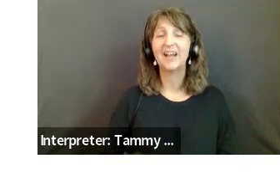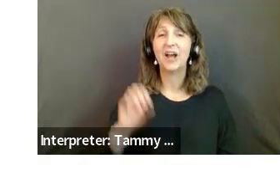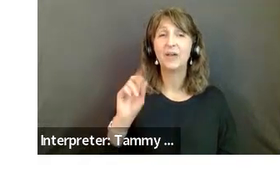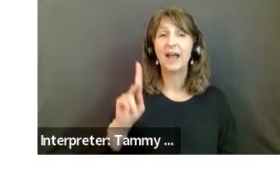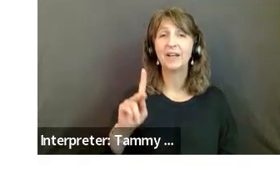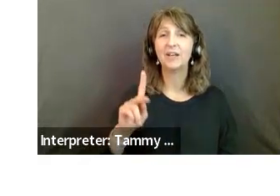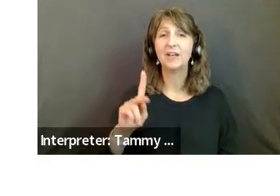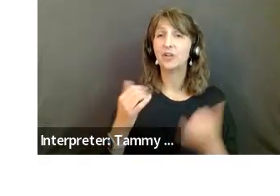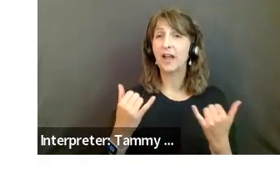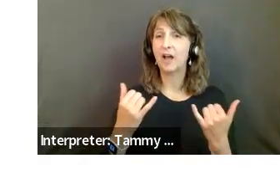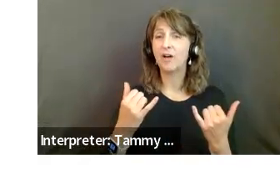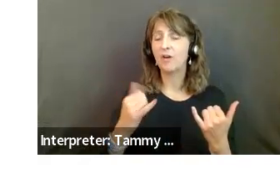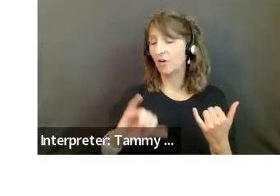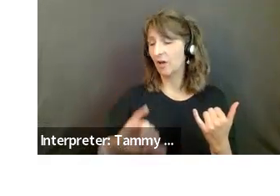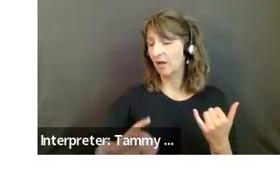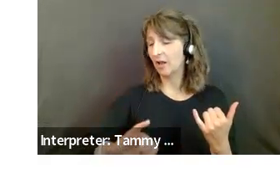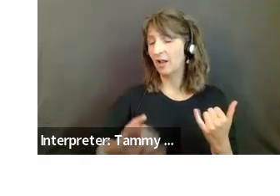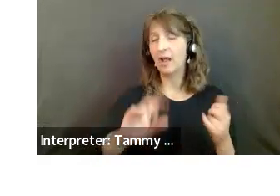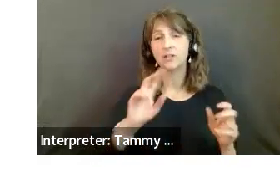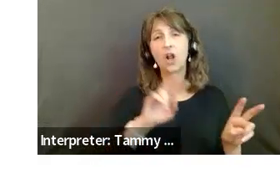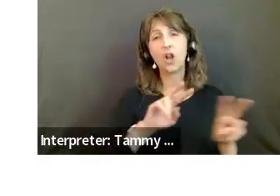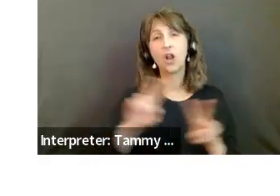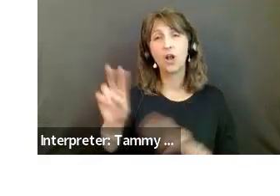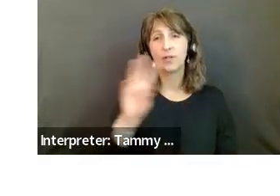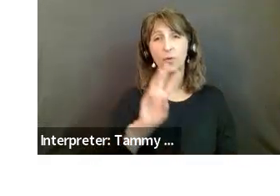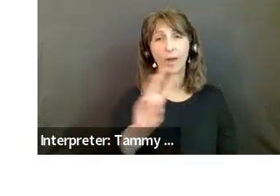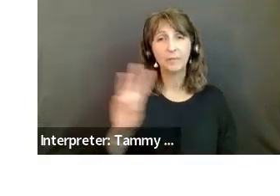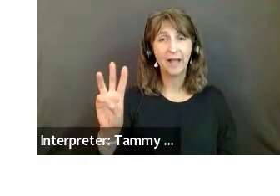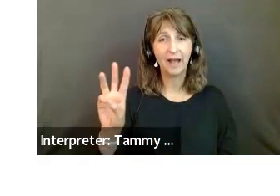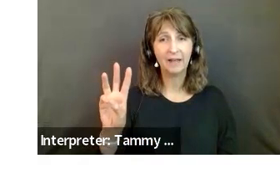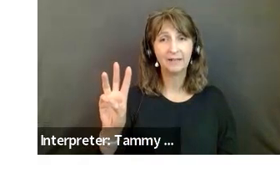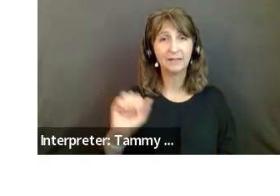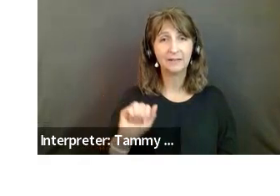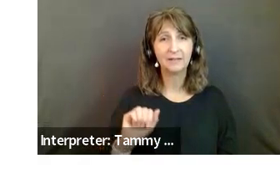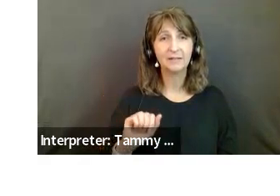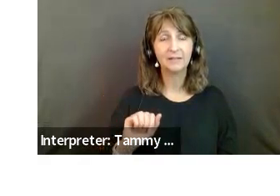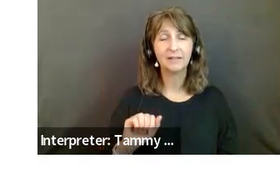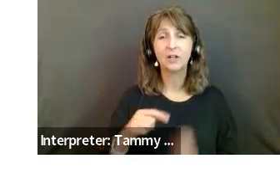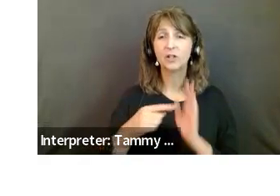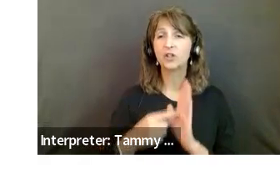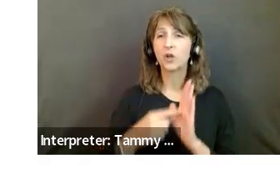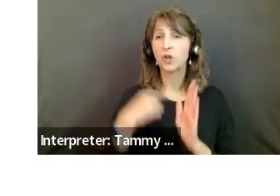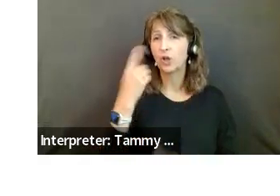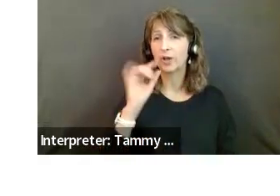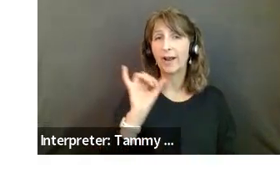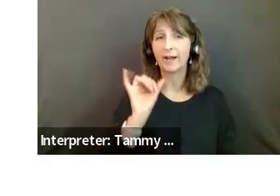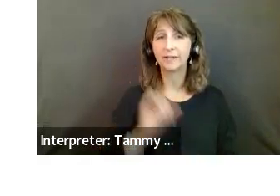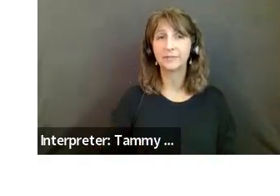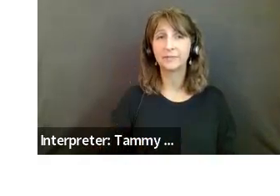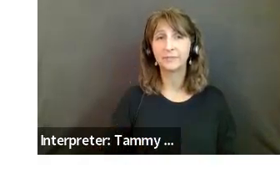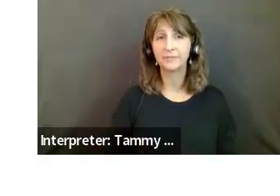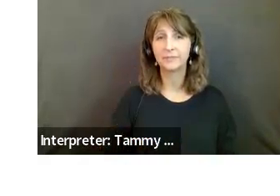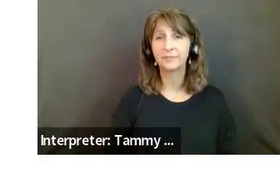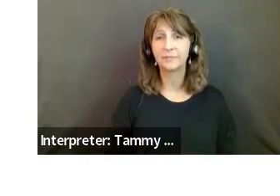Okay, so we're just gonna take a little tour of the website and show you what we have, but we do hope that